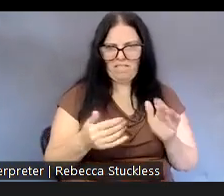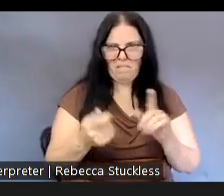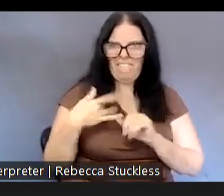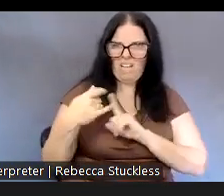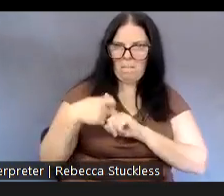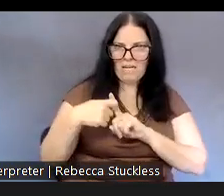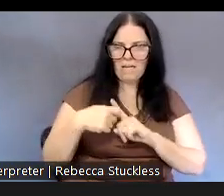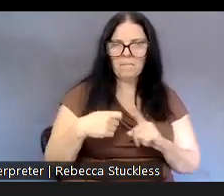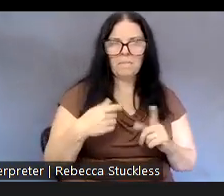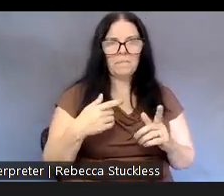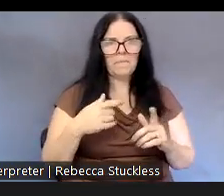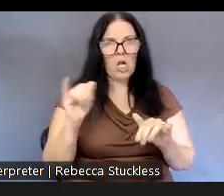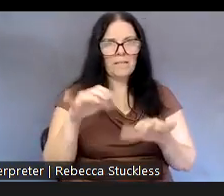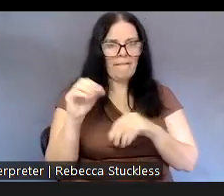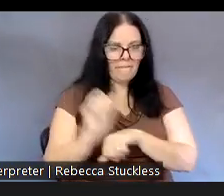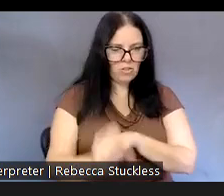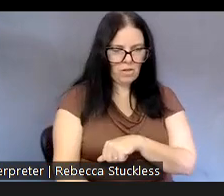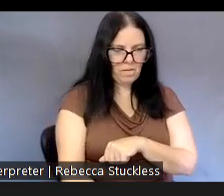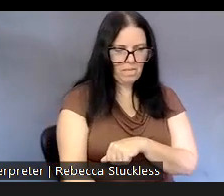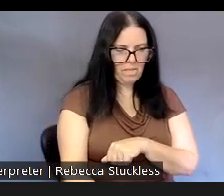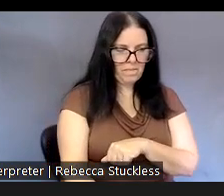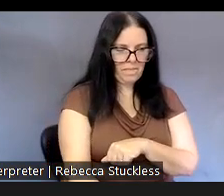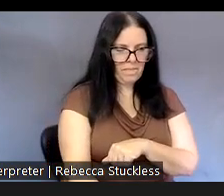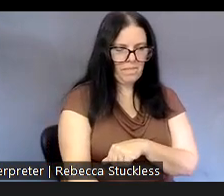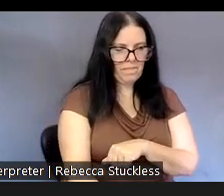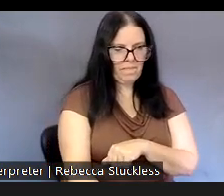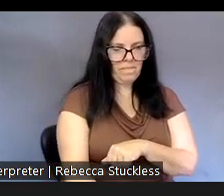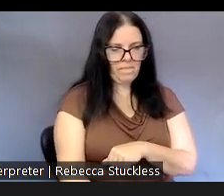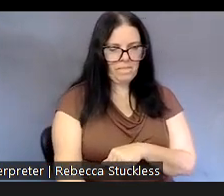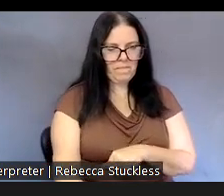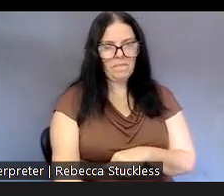walked off of jobs or otherwise acted out.